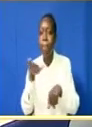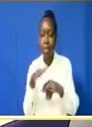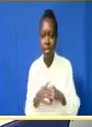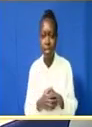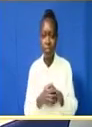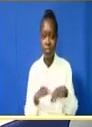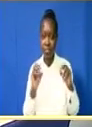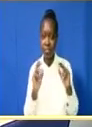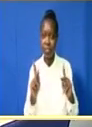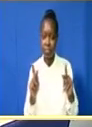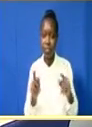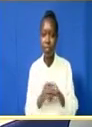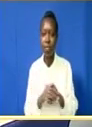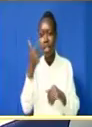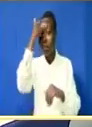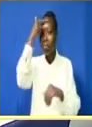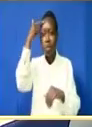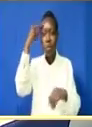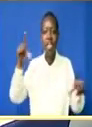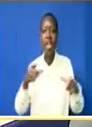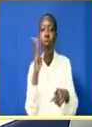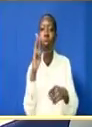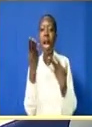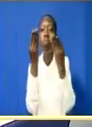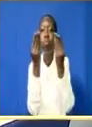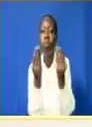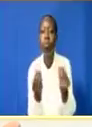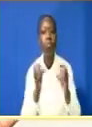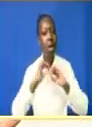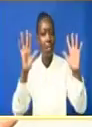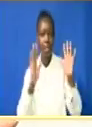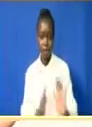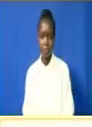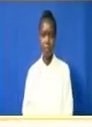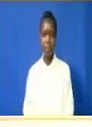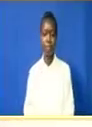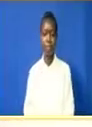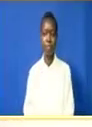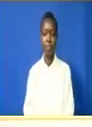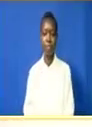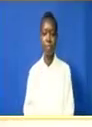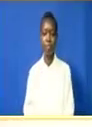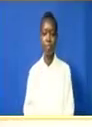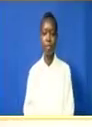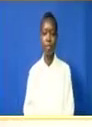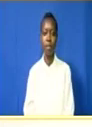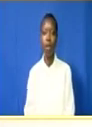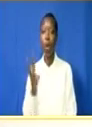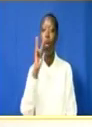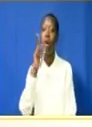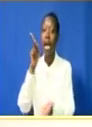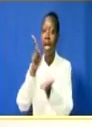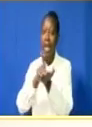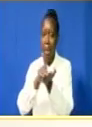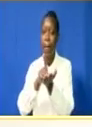Okay. And since it is not allowing water to pass through, it has poor drainage. Drainage. Okay. Water retention, this is the ability of